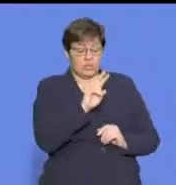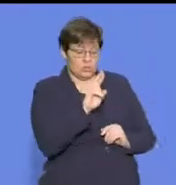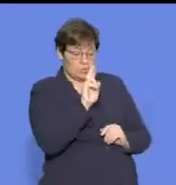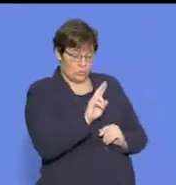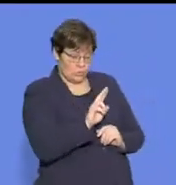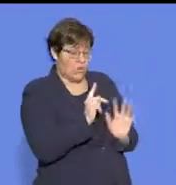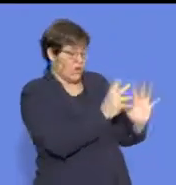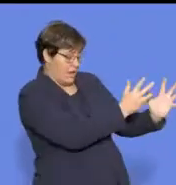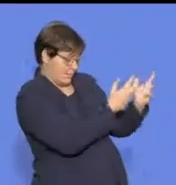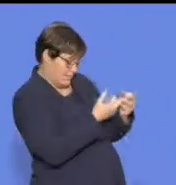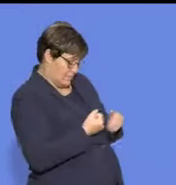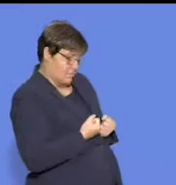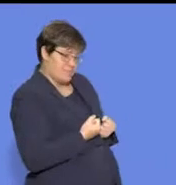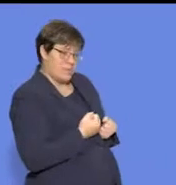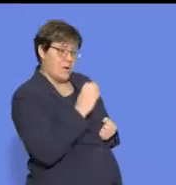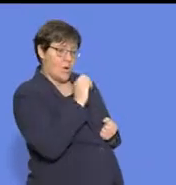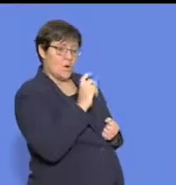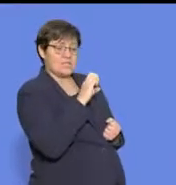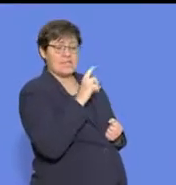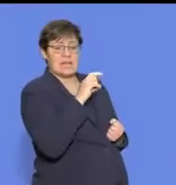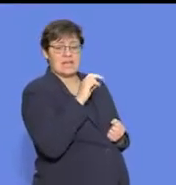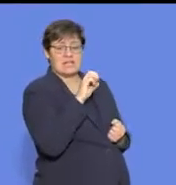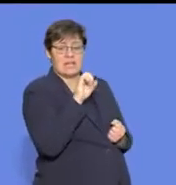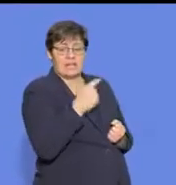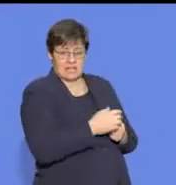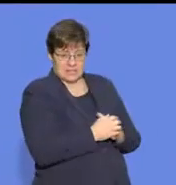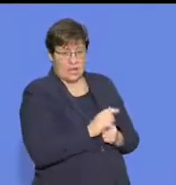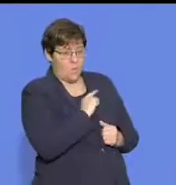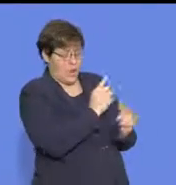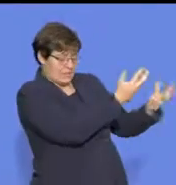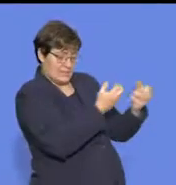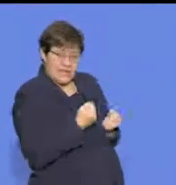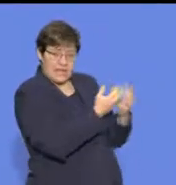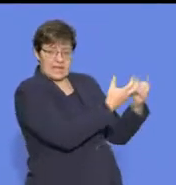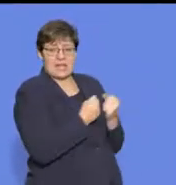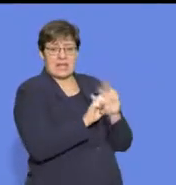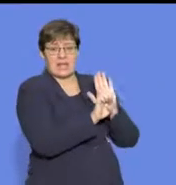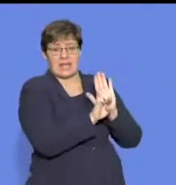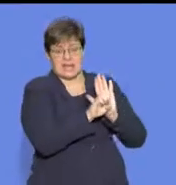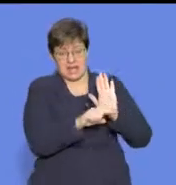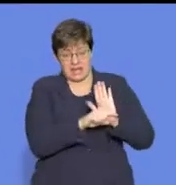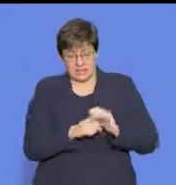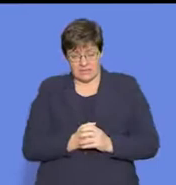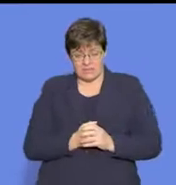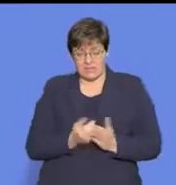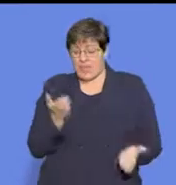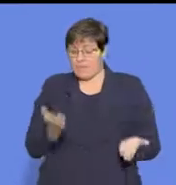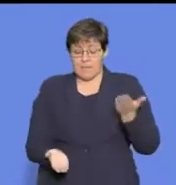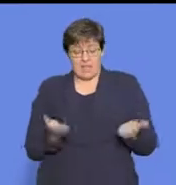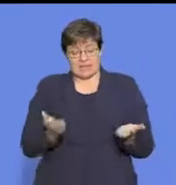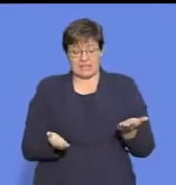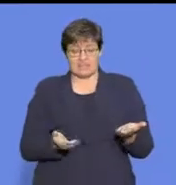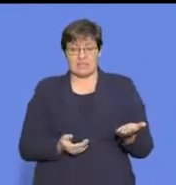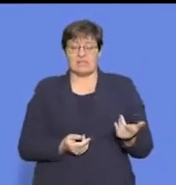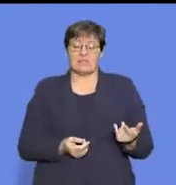ions here, copper ions, are the oxidizing agent because they've taken electrons. So this balance